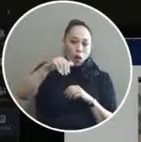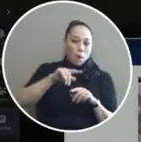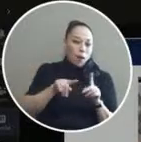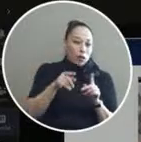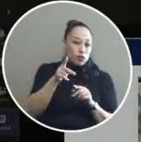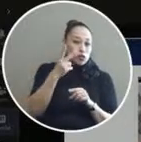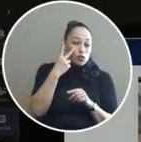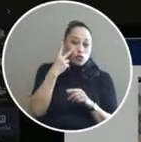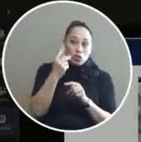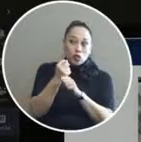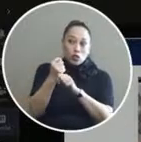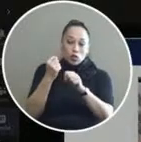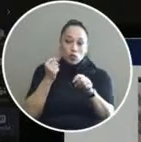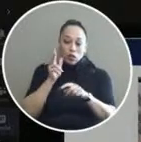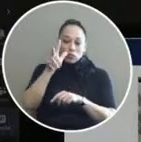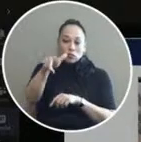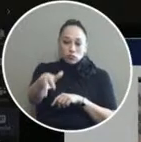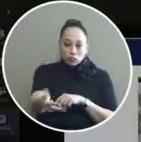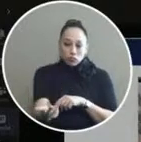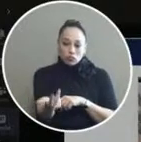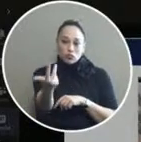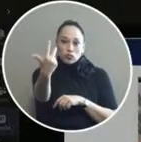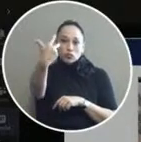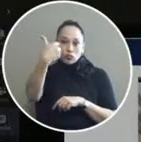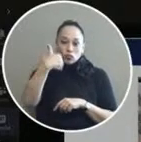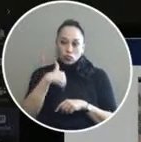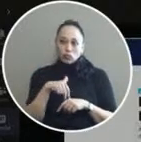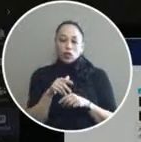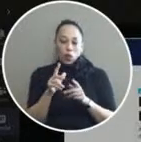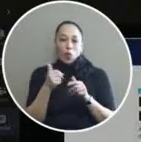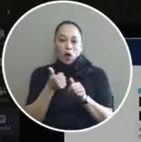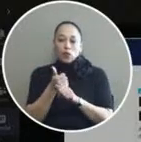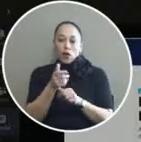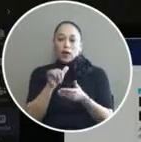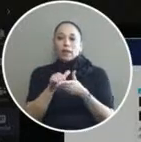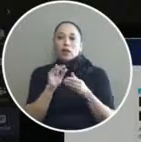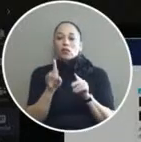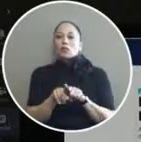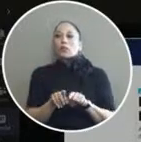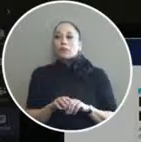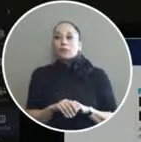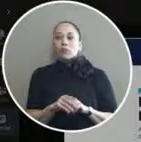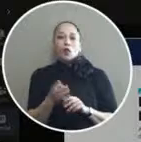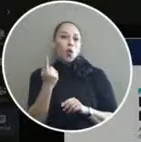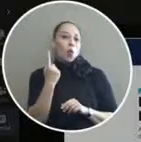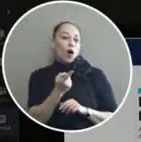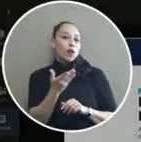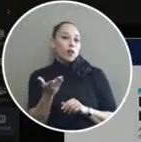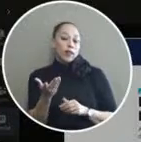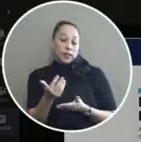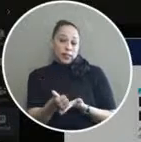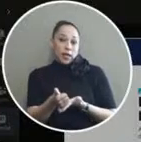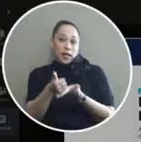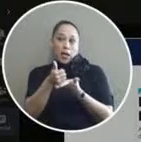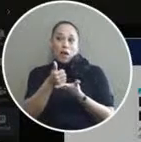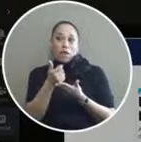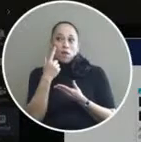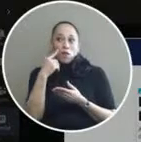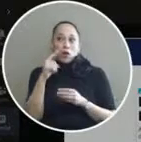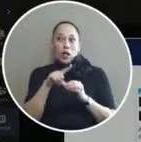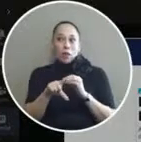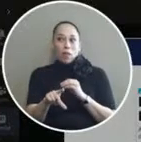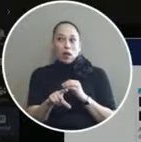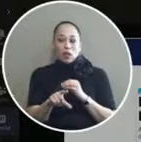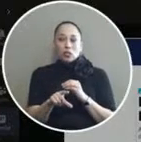trucks continue to flow throughout the day pretty consistently. Again, we're tracking that as well. One of the things that also helped the city of El Paso